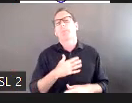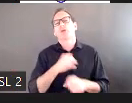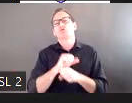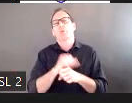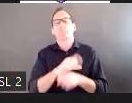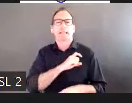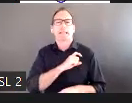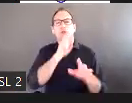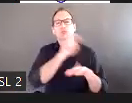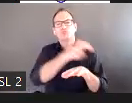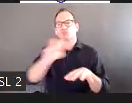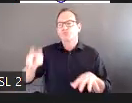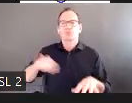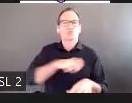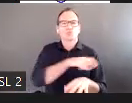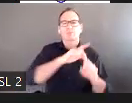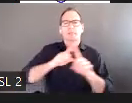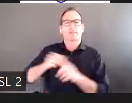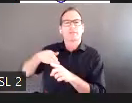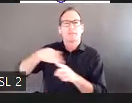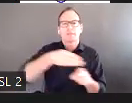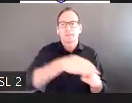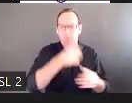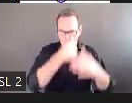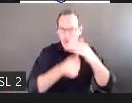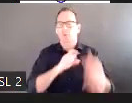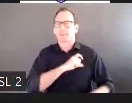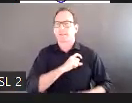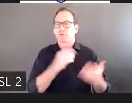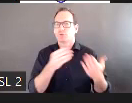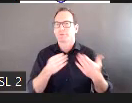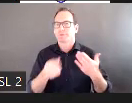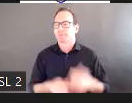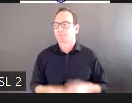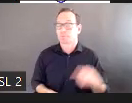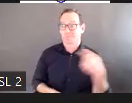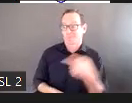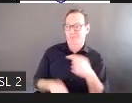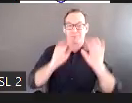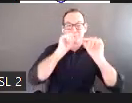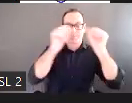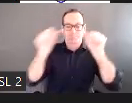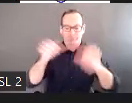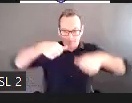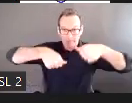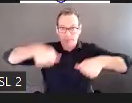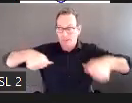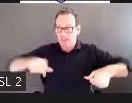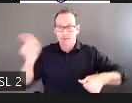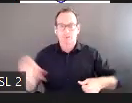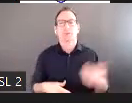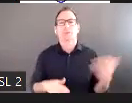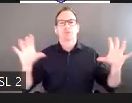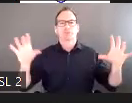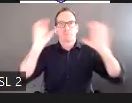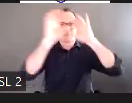in 2006, I came into the unit, and when we had this puzzle, we had police in the middle with the senior. We